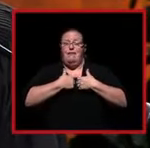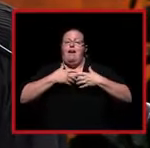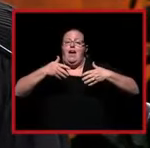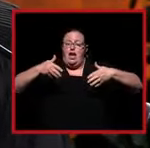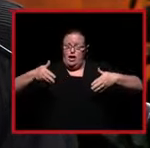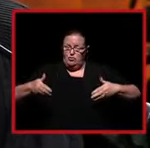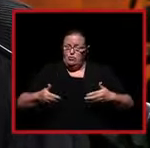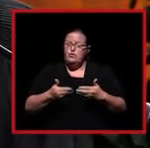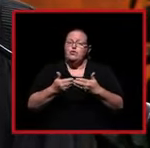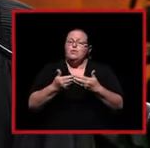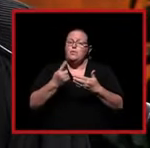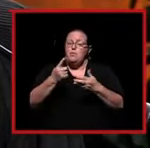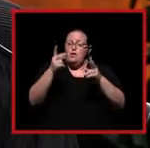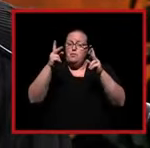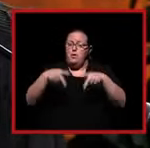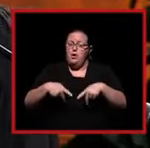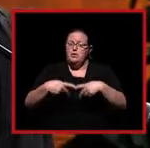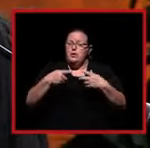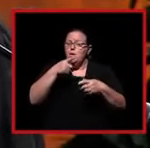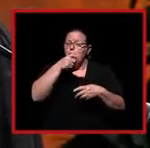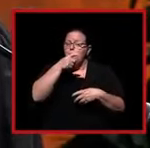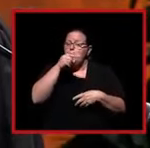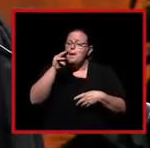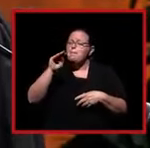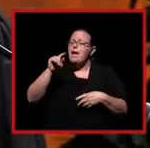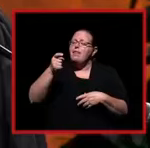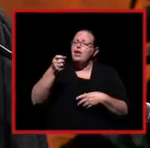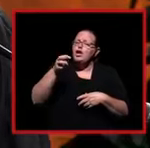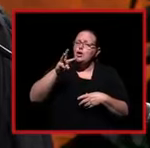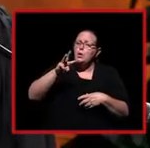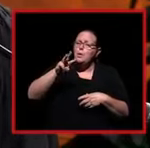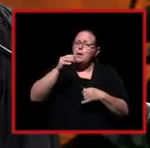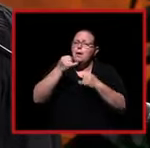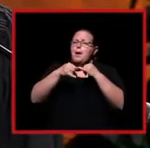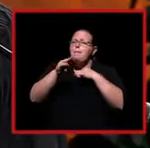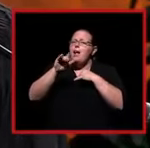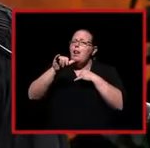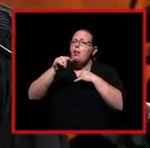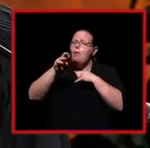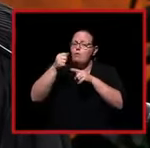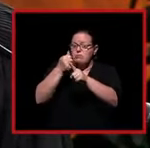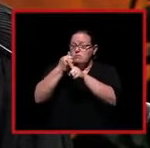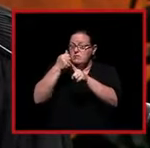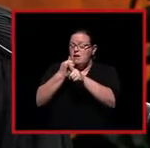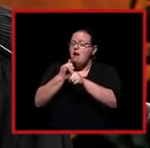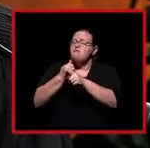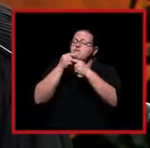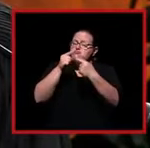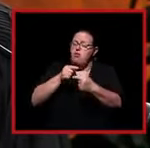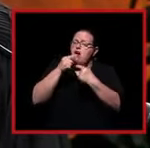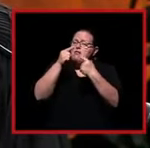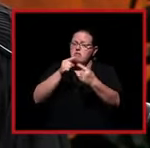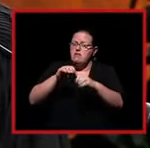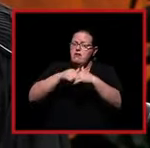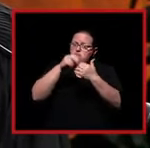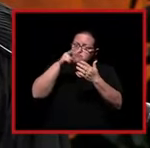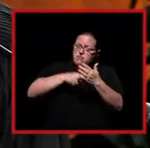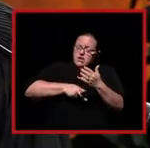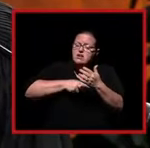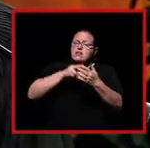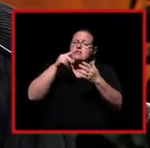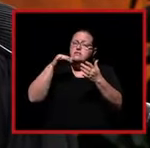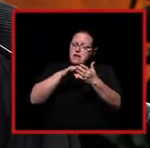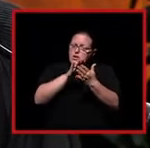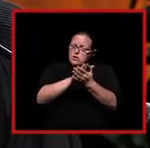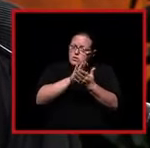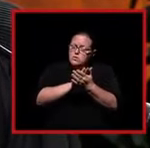introduce. Matthew Malone overcame early struggles with learning to read in school and used the challenges he faced as a reserve and